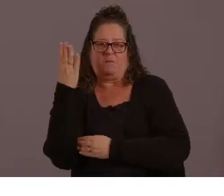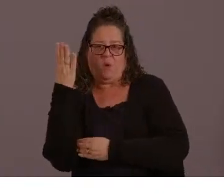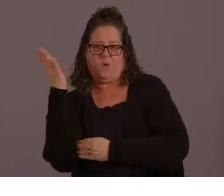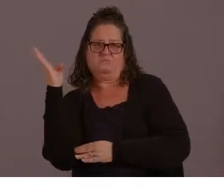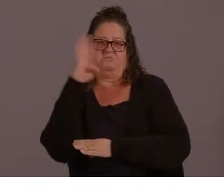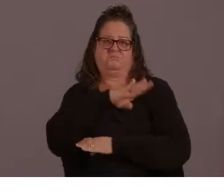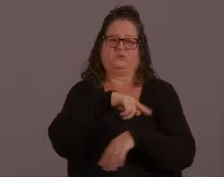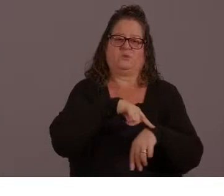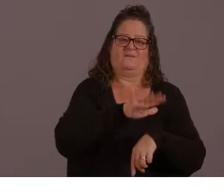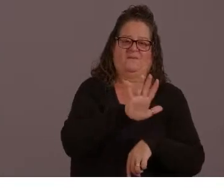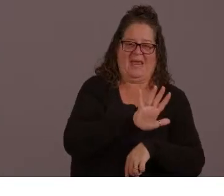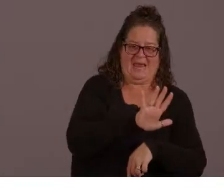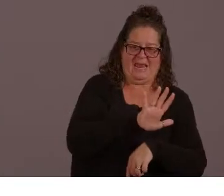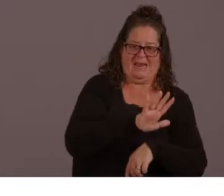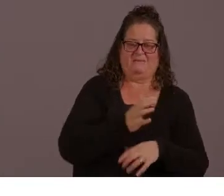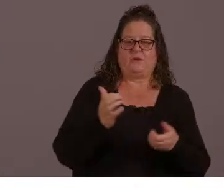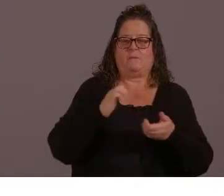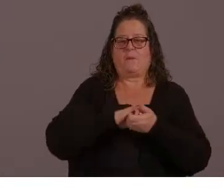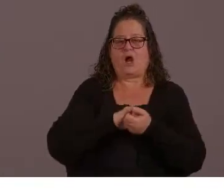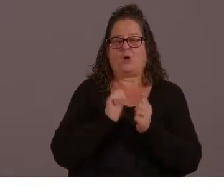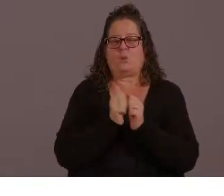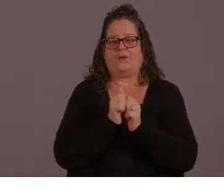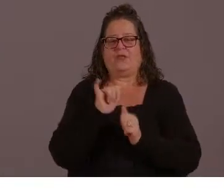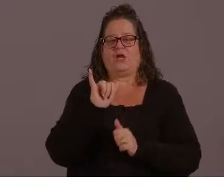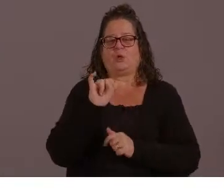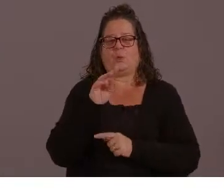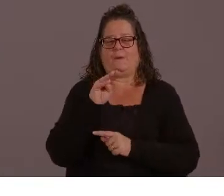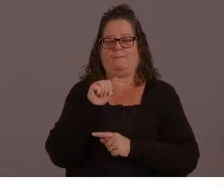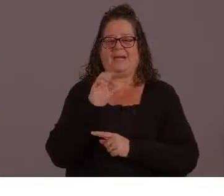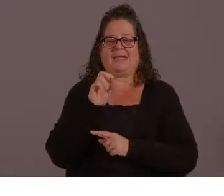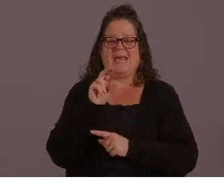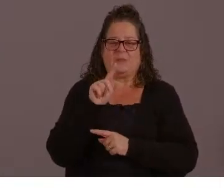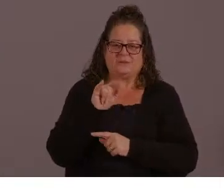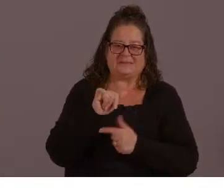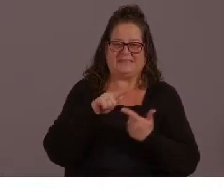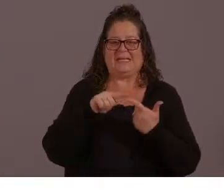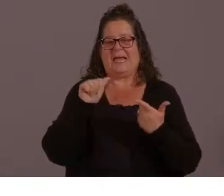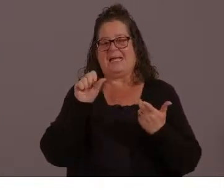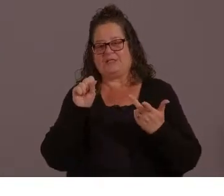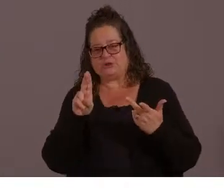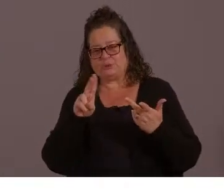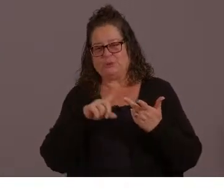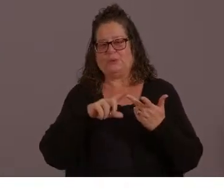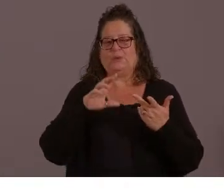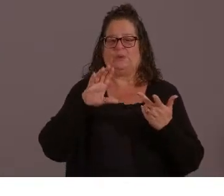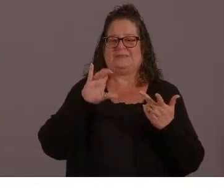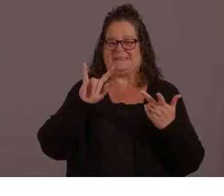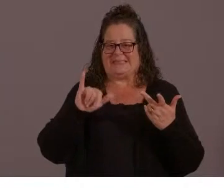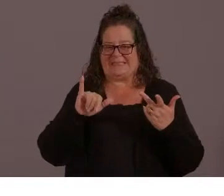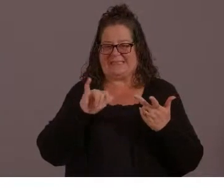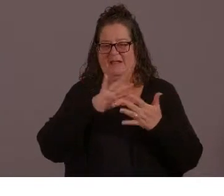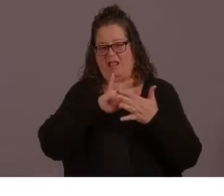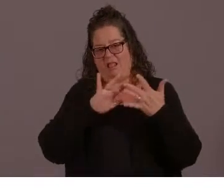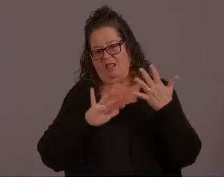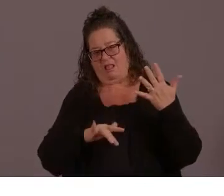Yuma, the Yuma Regional Medical Center, ASU, and other state partners to operate this new site in rural Arizona.